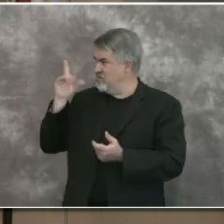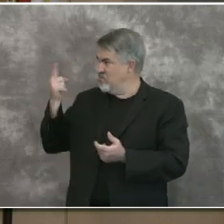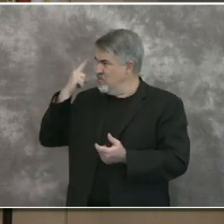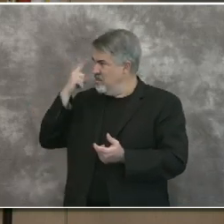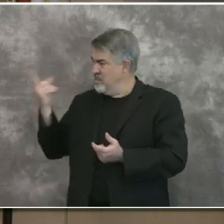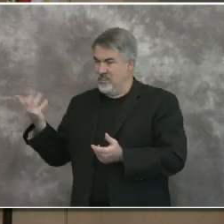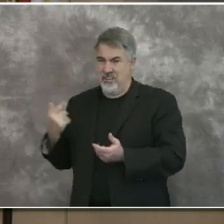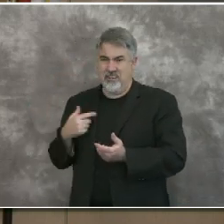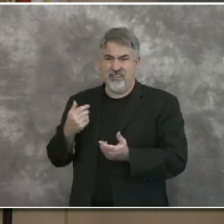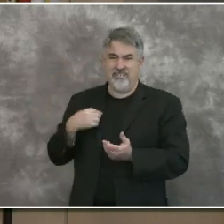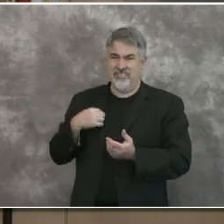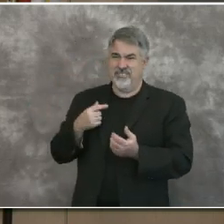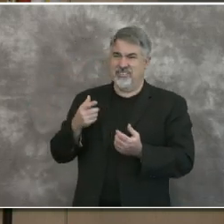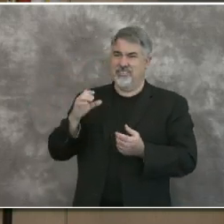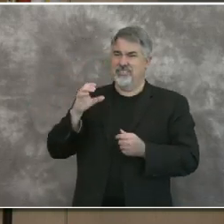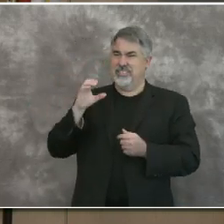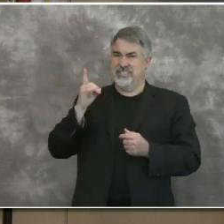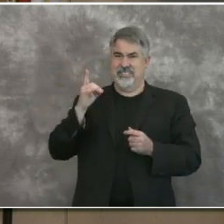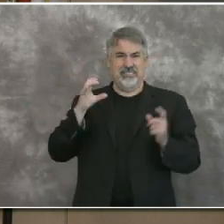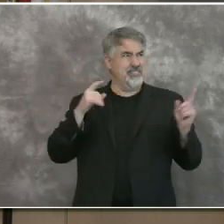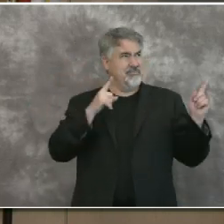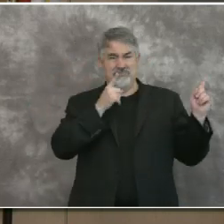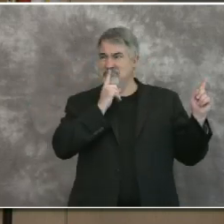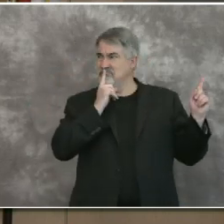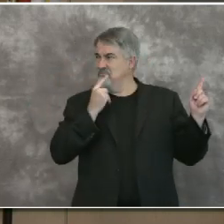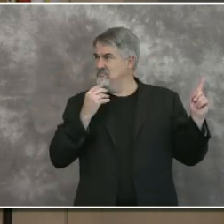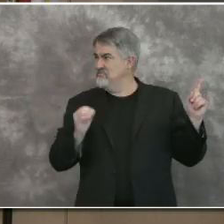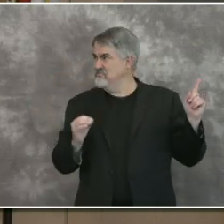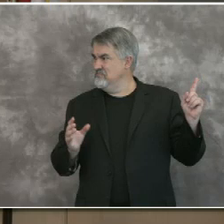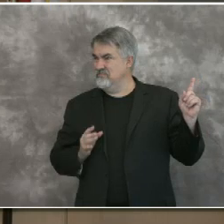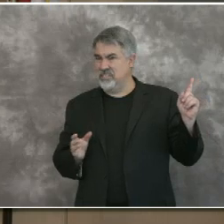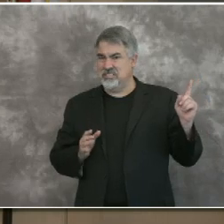CDC. Why aren't pools being opened,